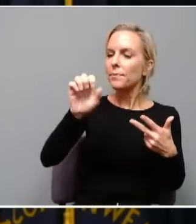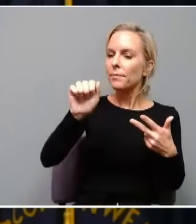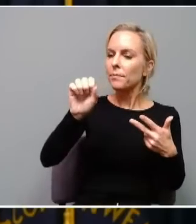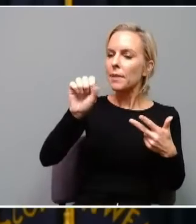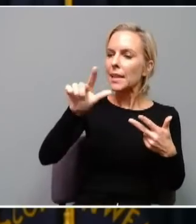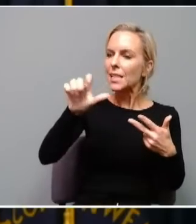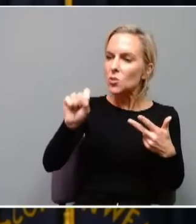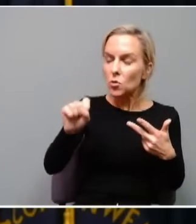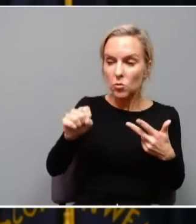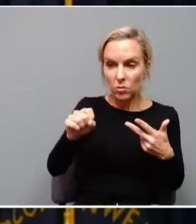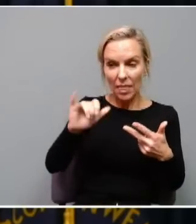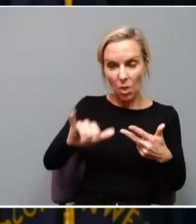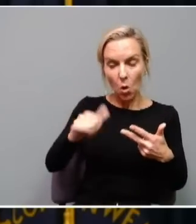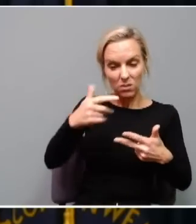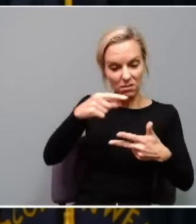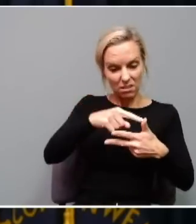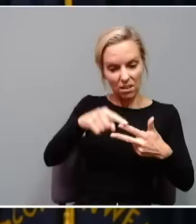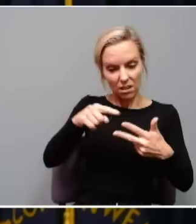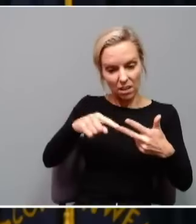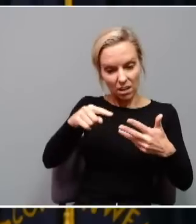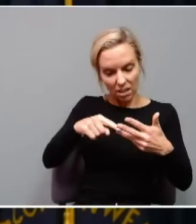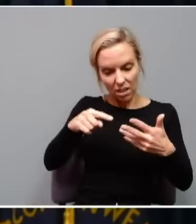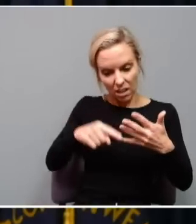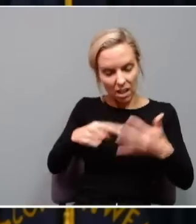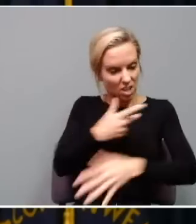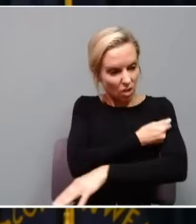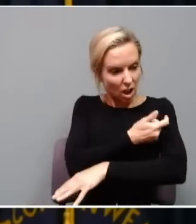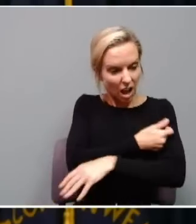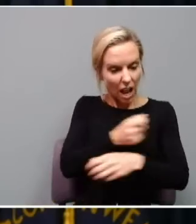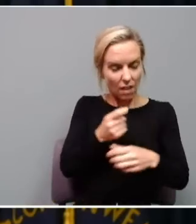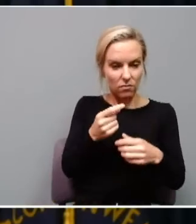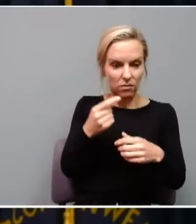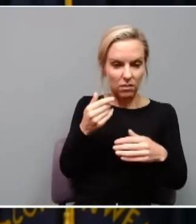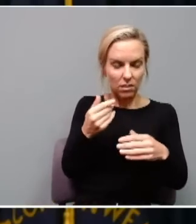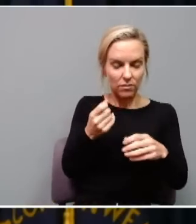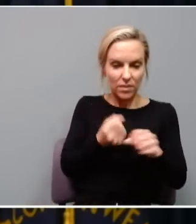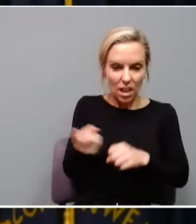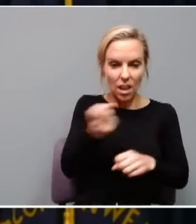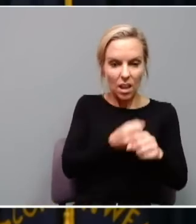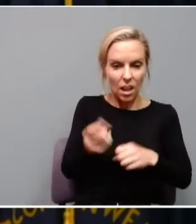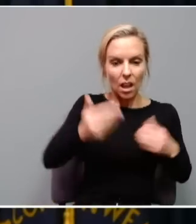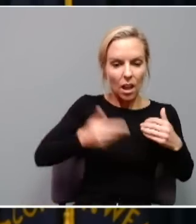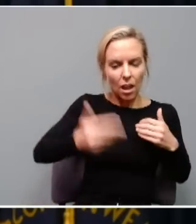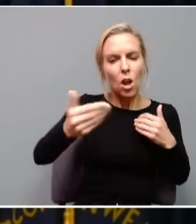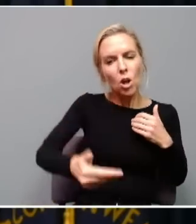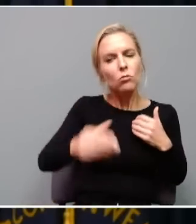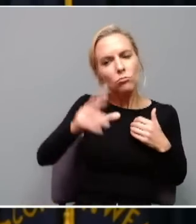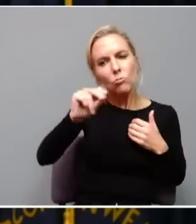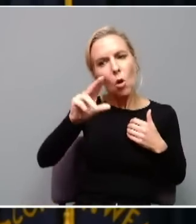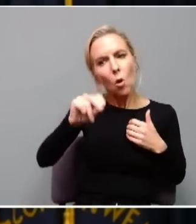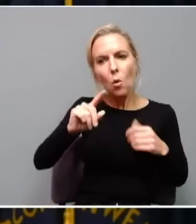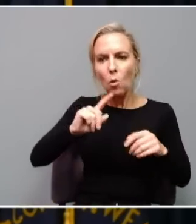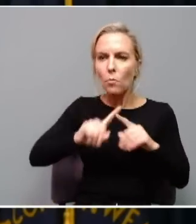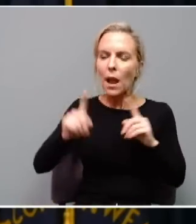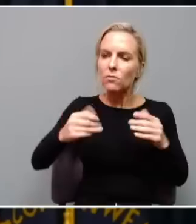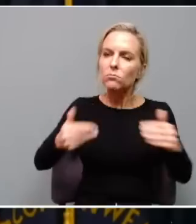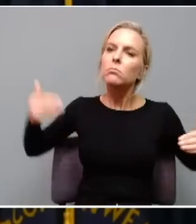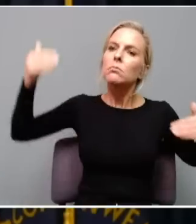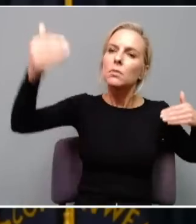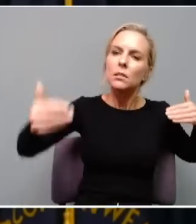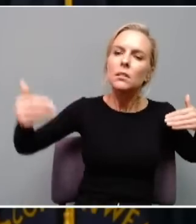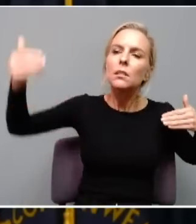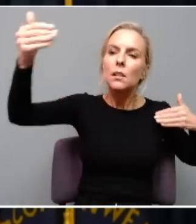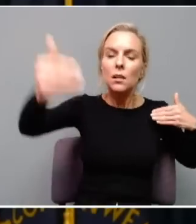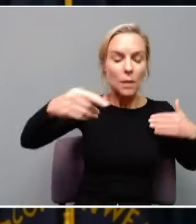get those regularly. And many of those were major pandemics. So I really do